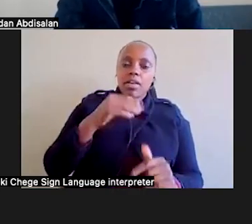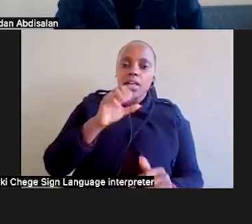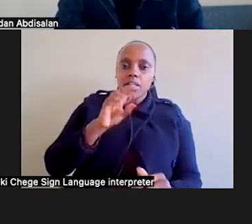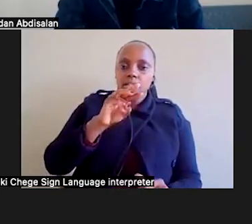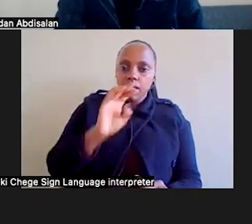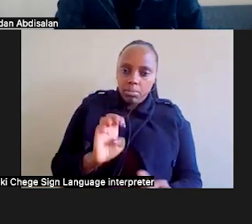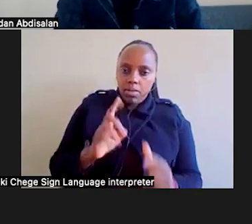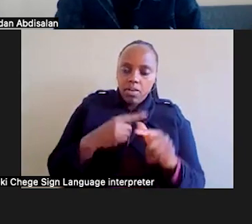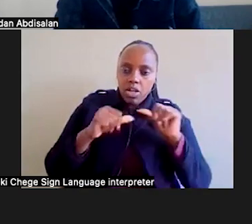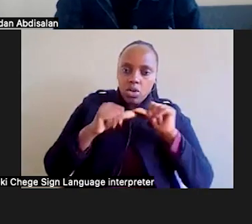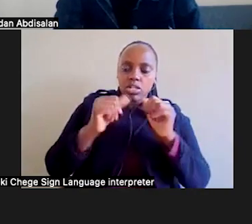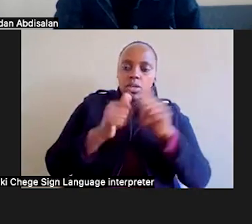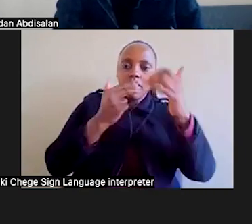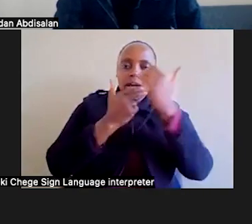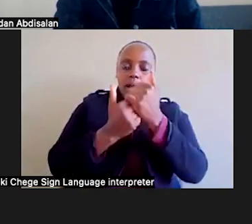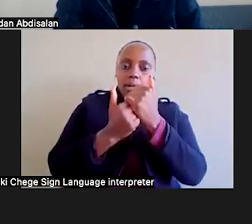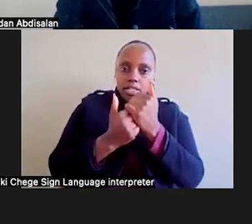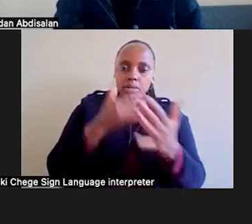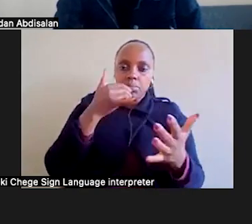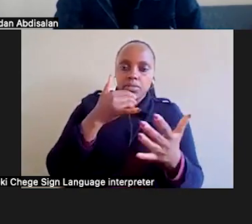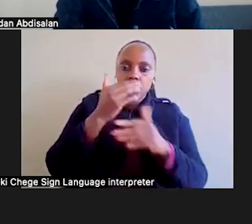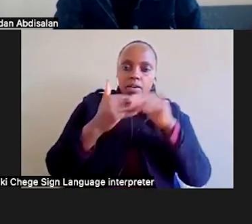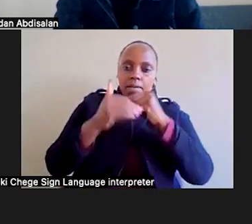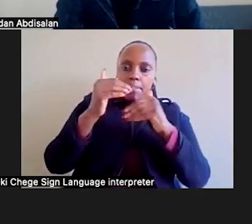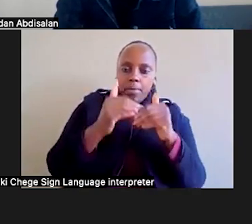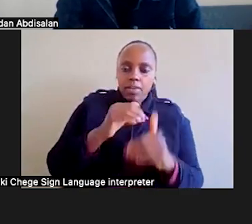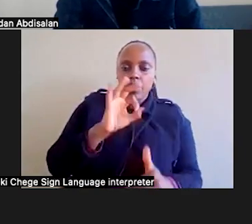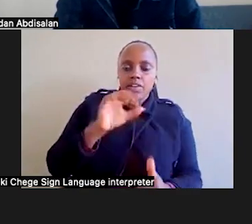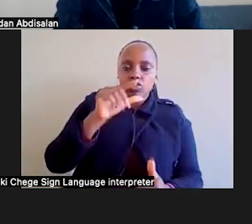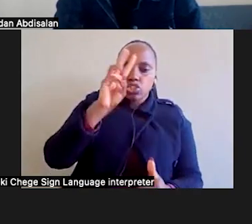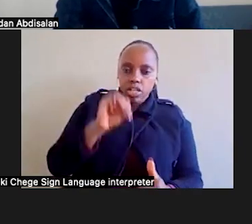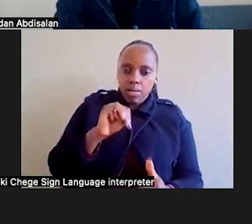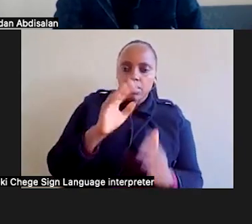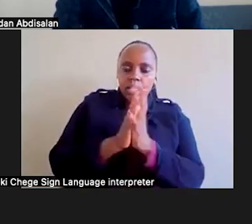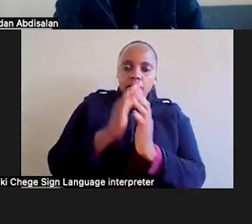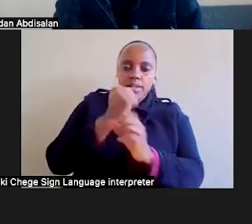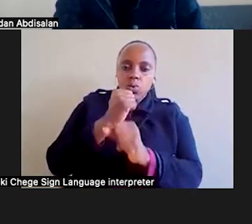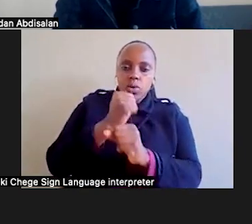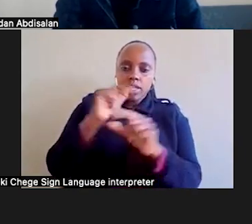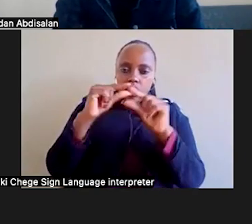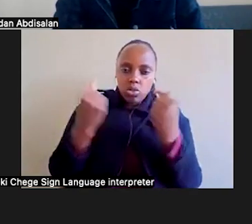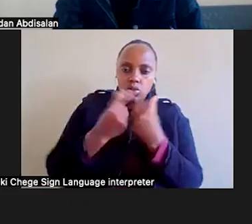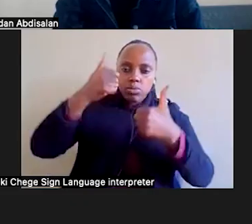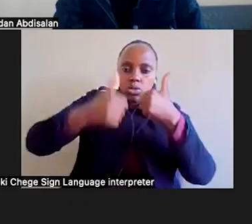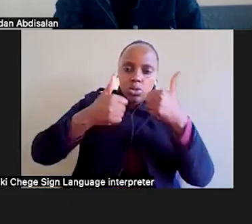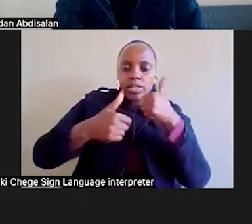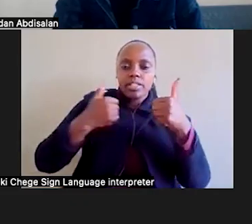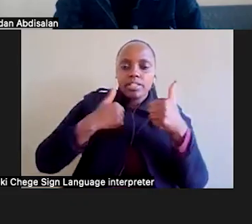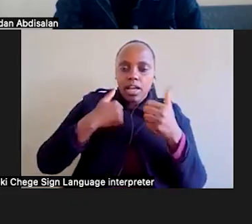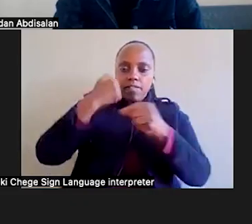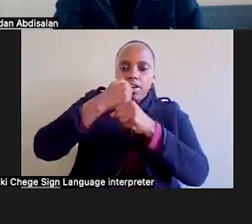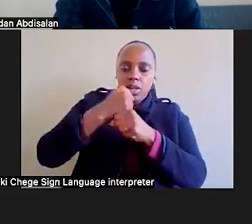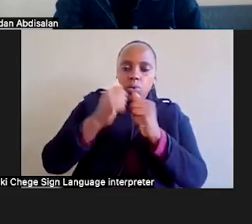exist for partnership building, including GBV and FGM coordination meetings or working groups, which held monthly by the